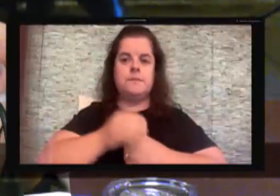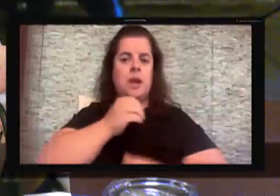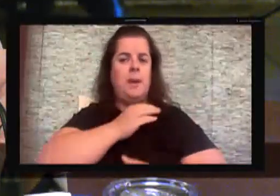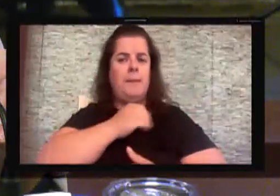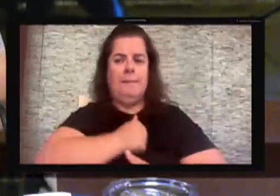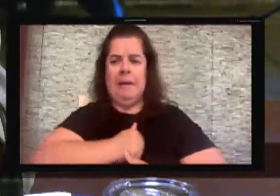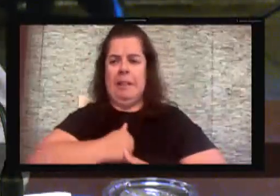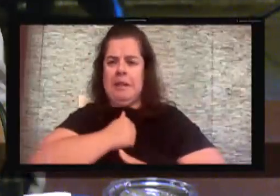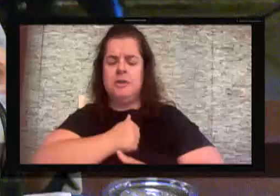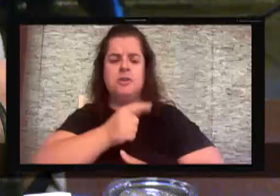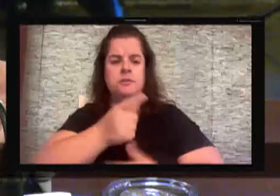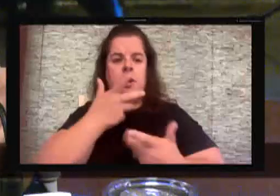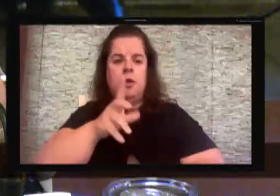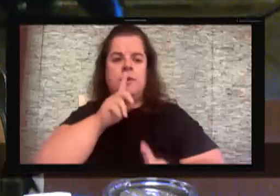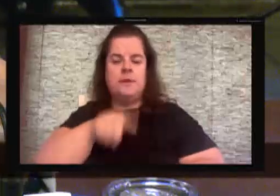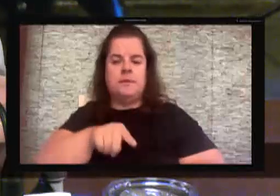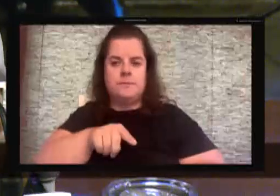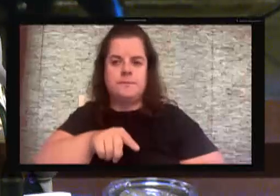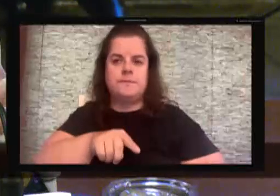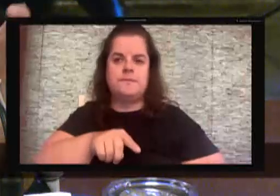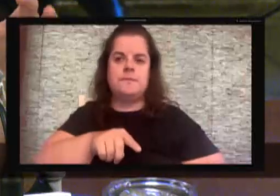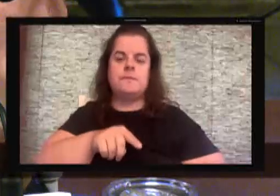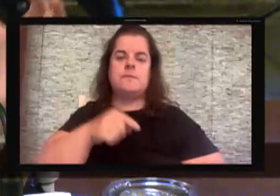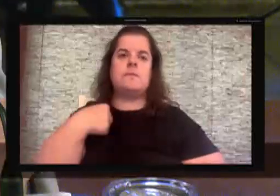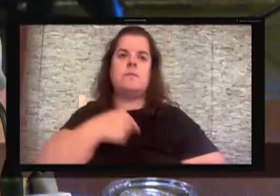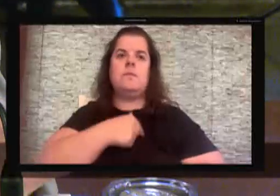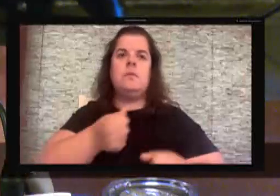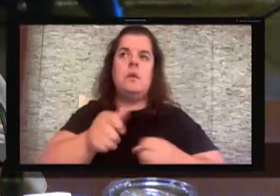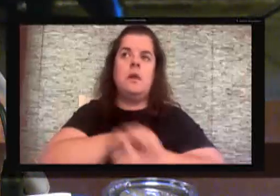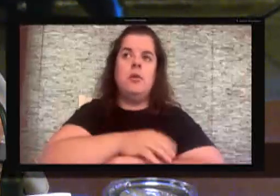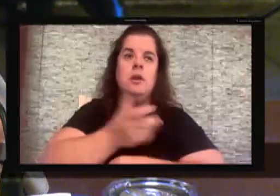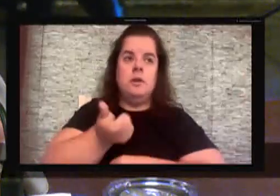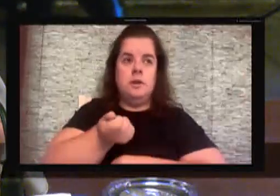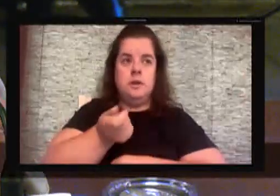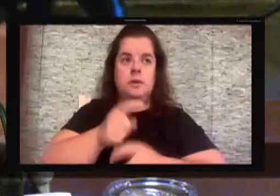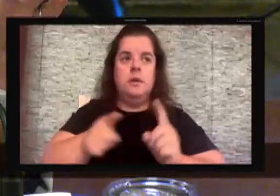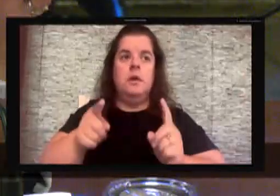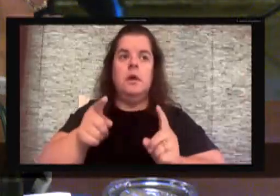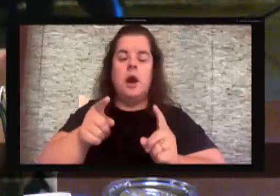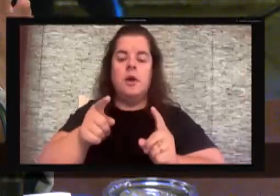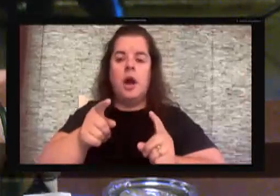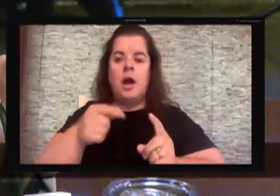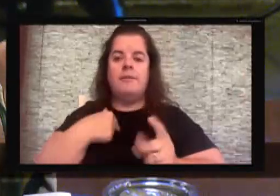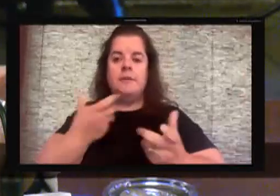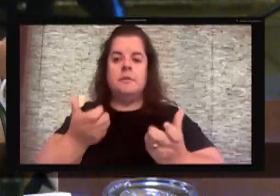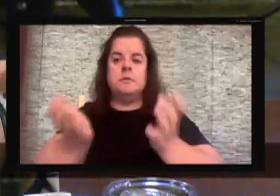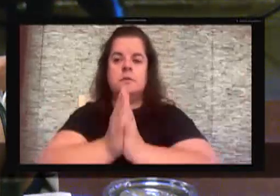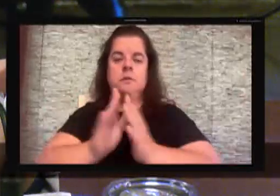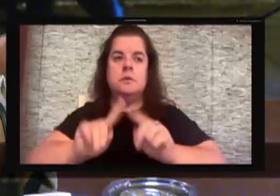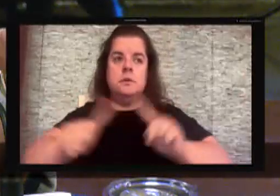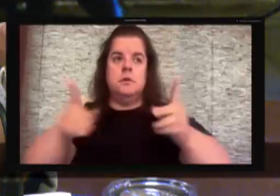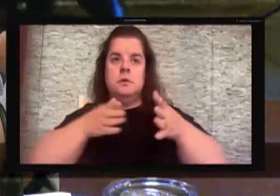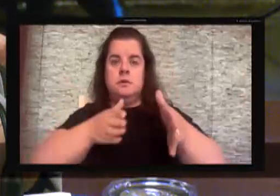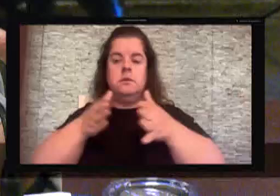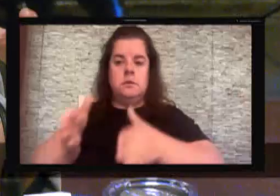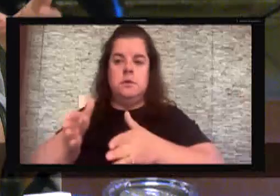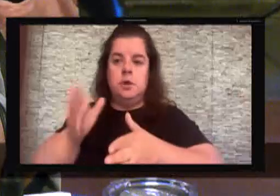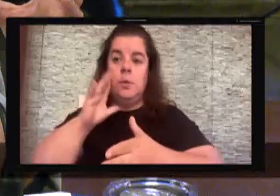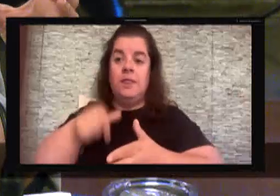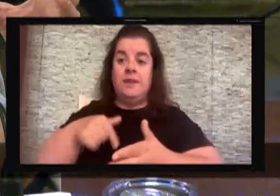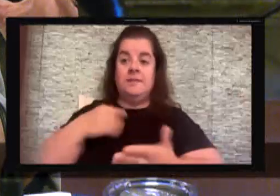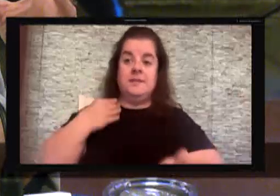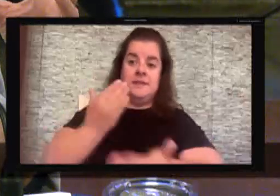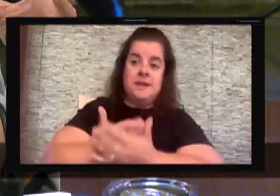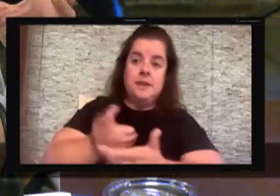kind of already answered this, because we've covered it a little bit, but I want to ask in a slightly different way. Will this get to any kind of